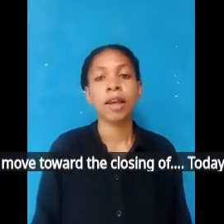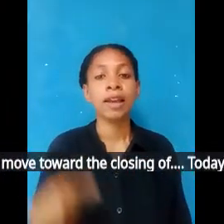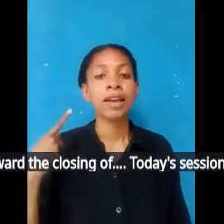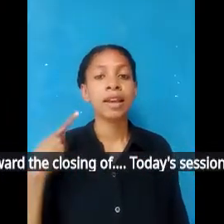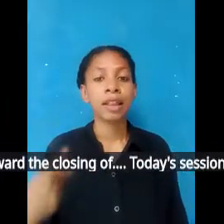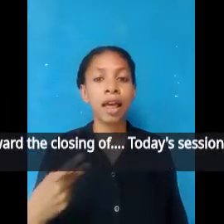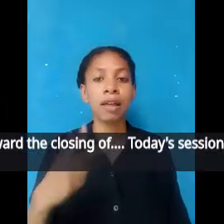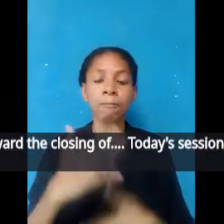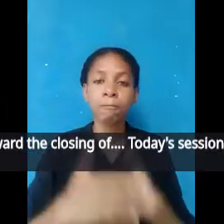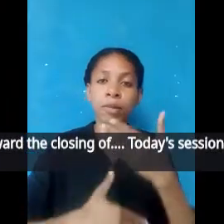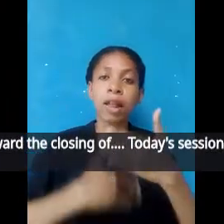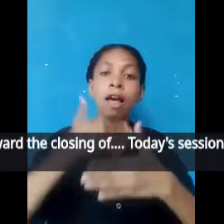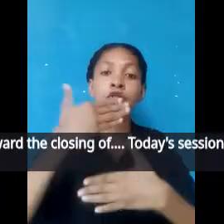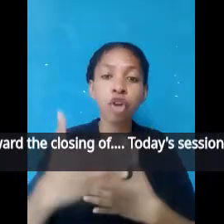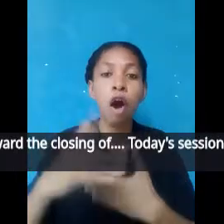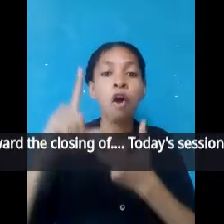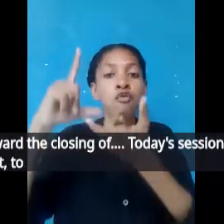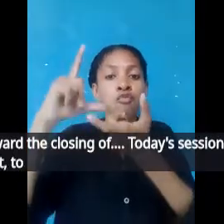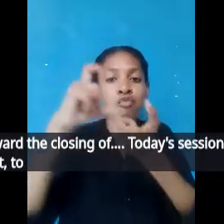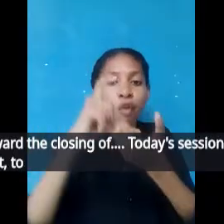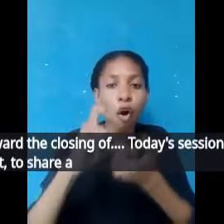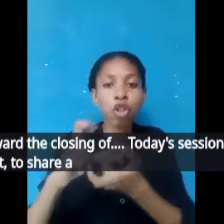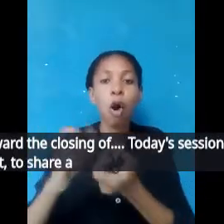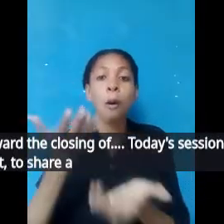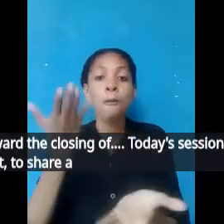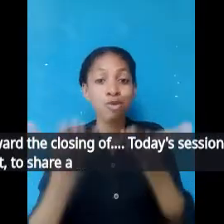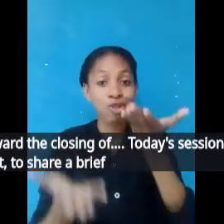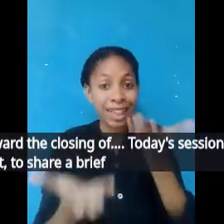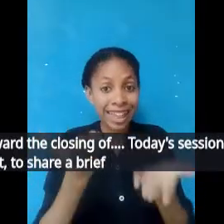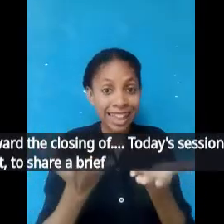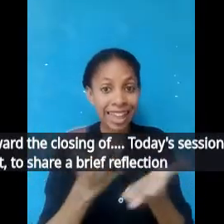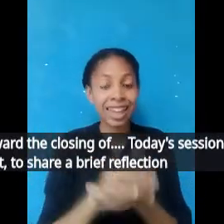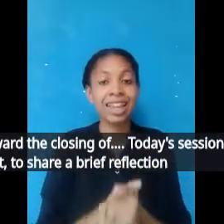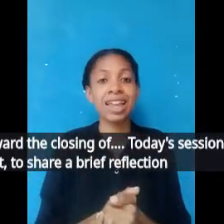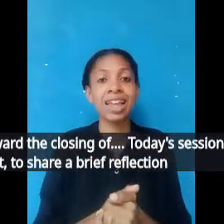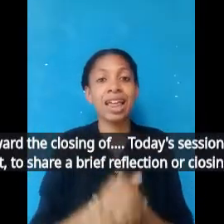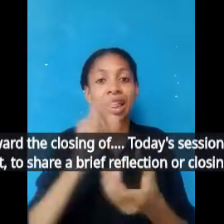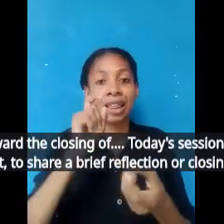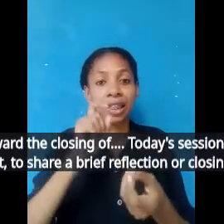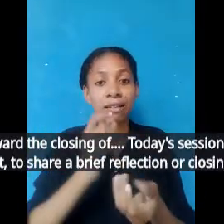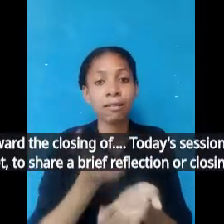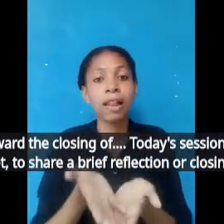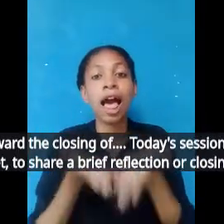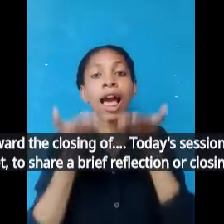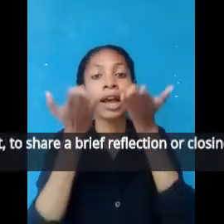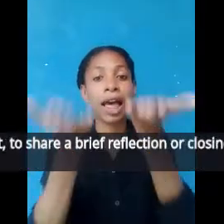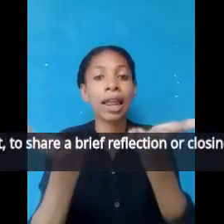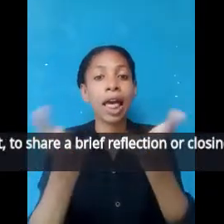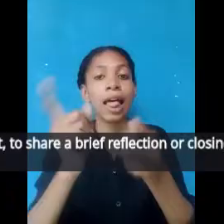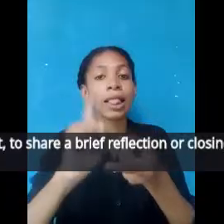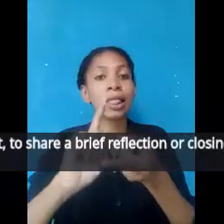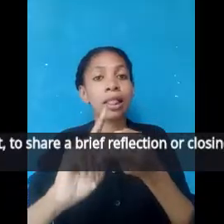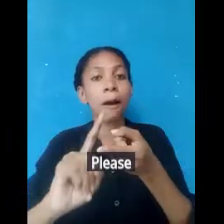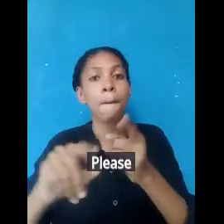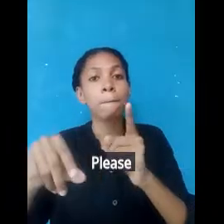you, Professor Violet, to share a brief reflection or closing statement for our audience here,